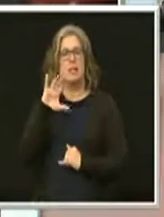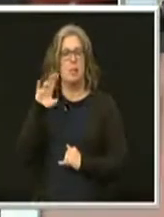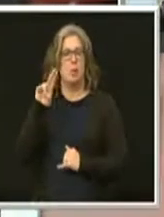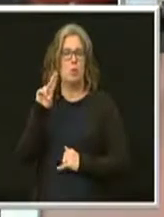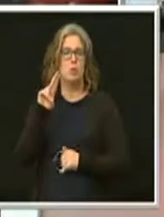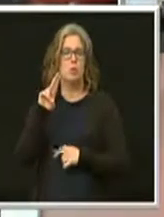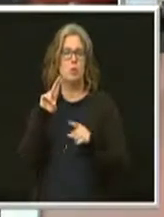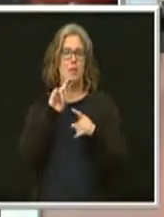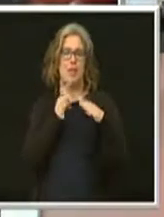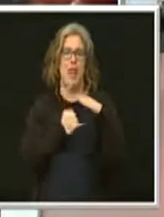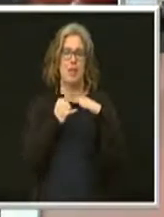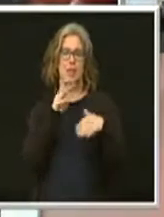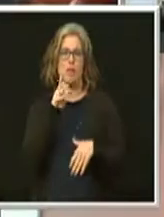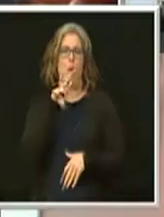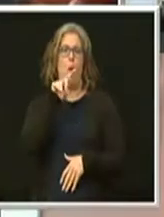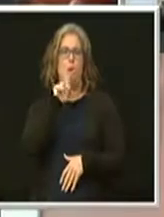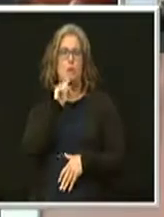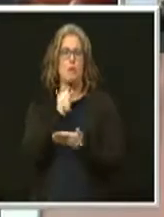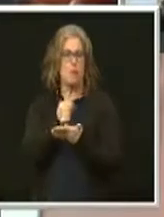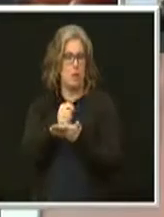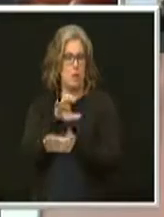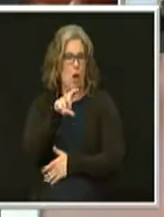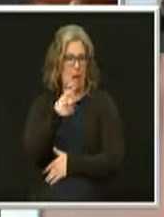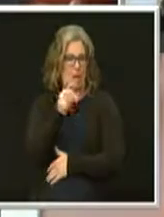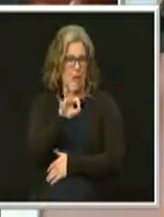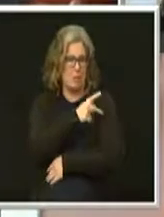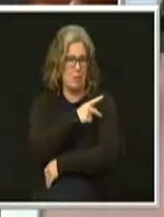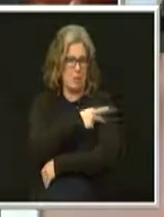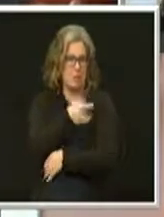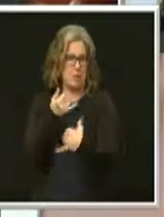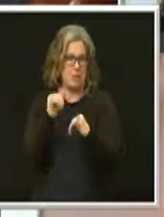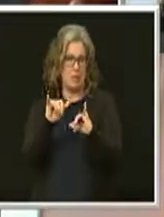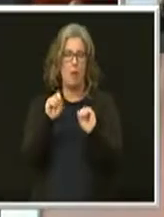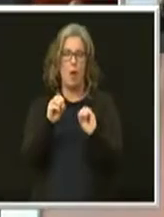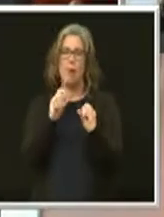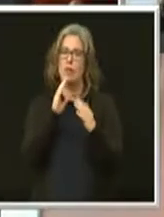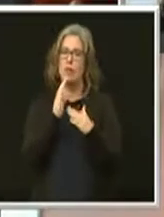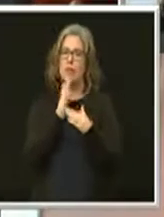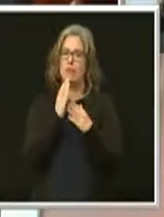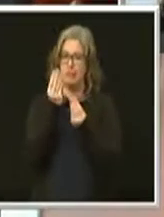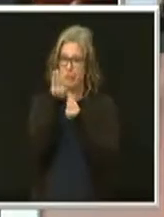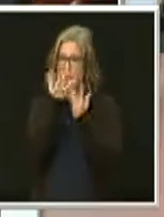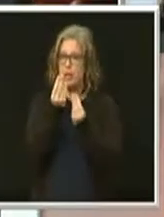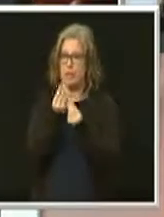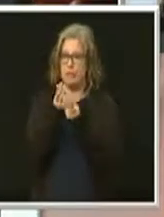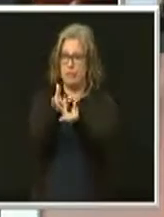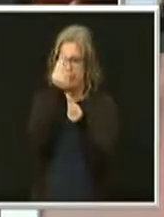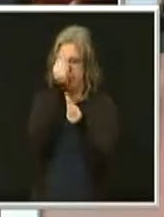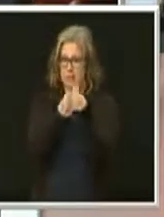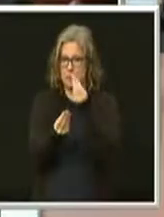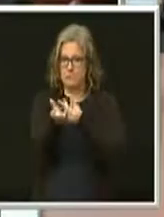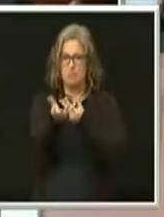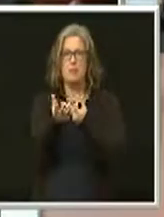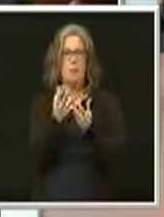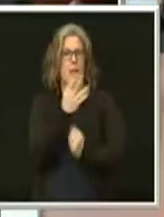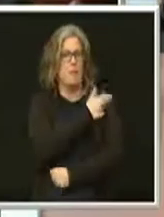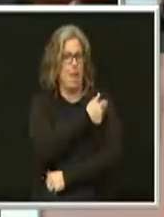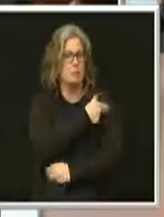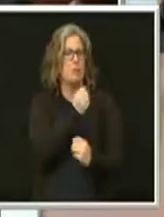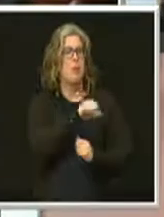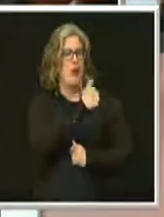units and isolation wards to treat COVID-19 patients. So we're sharing data back and forth with our hospitals and many other